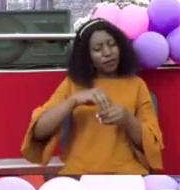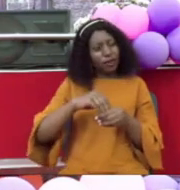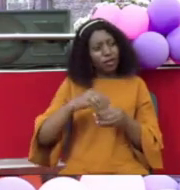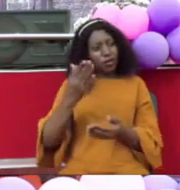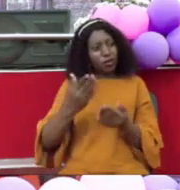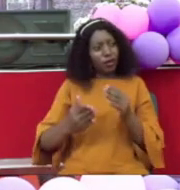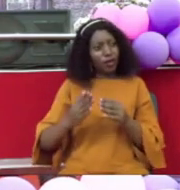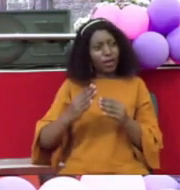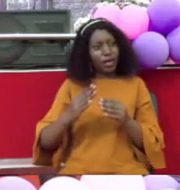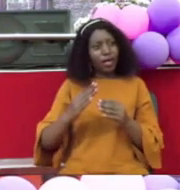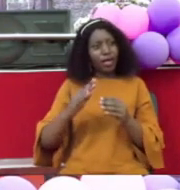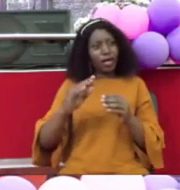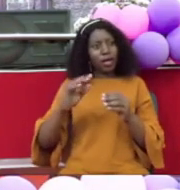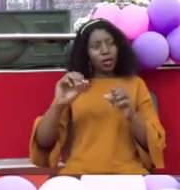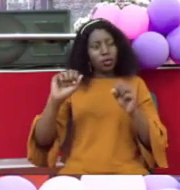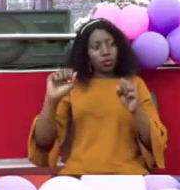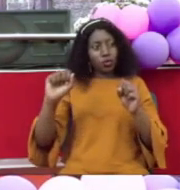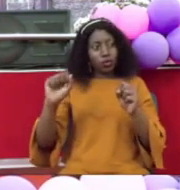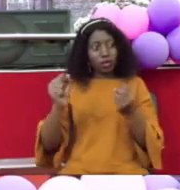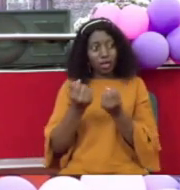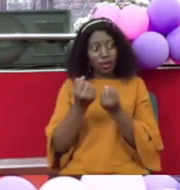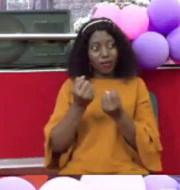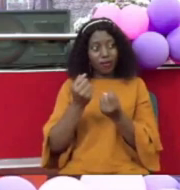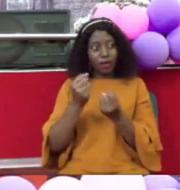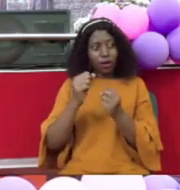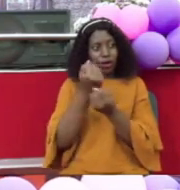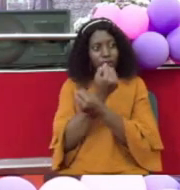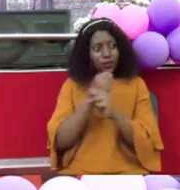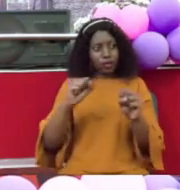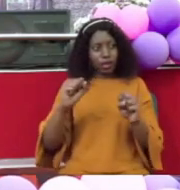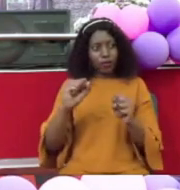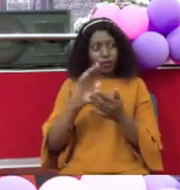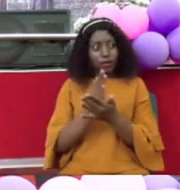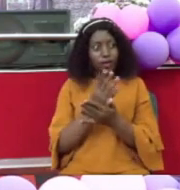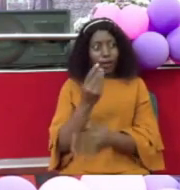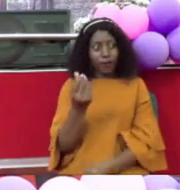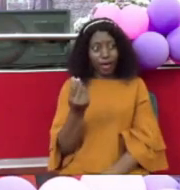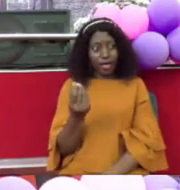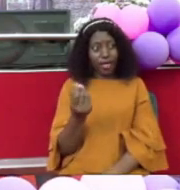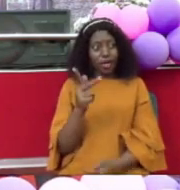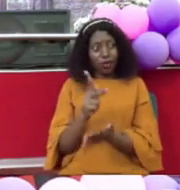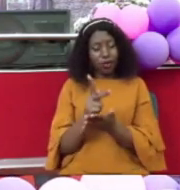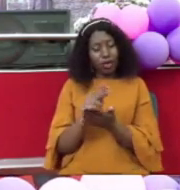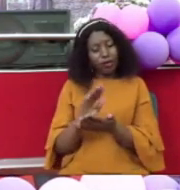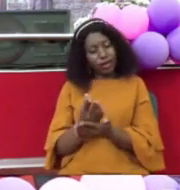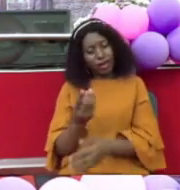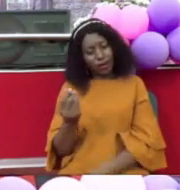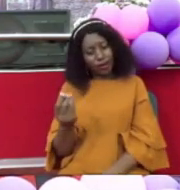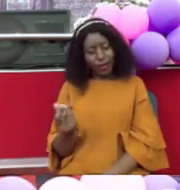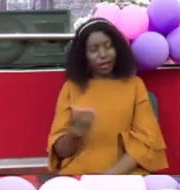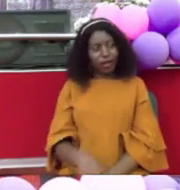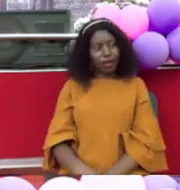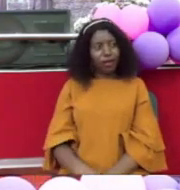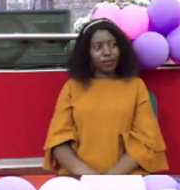Do you save, do you invest? Je, unawekeza, unawekeza. In Deuteronomy 28, it says he'll bless your